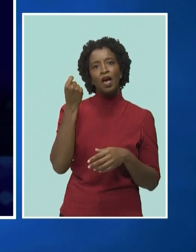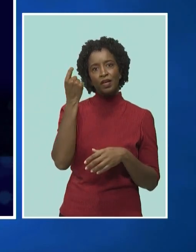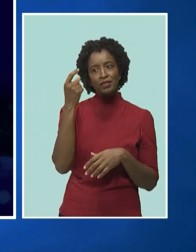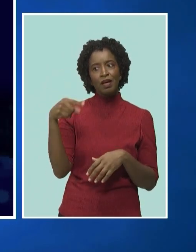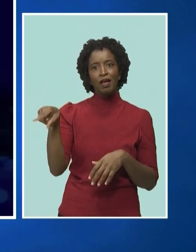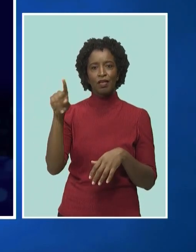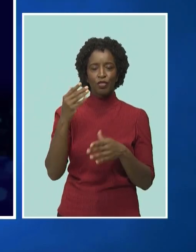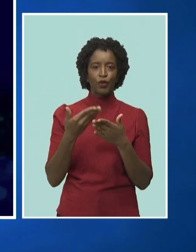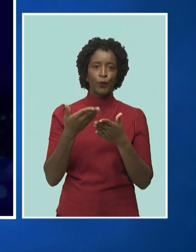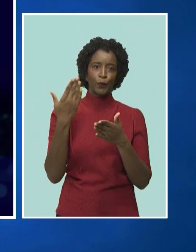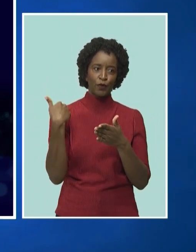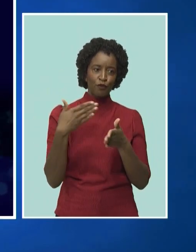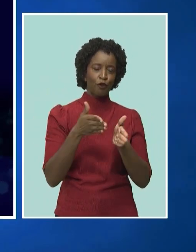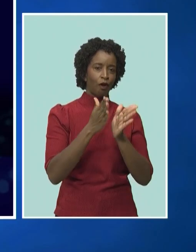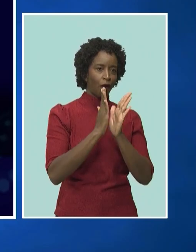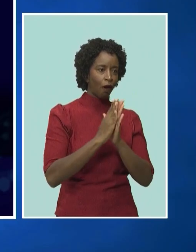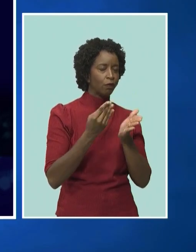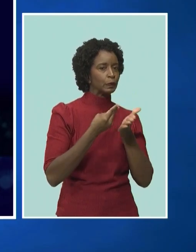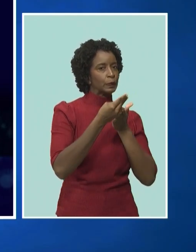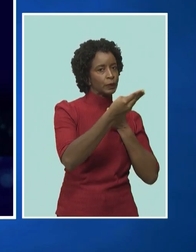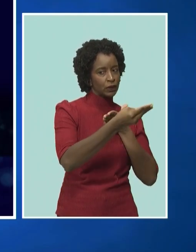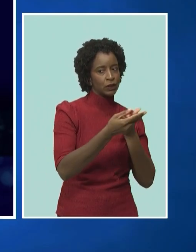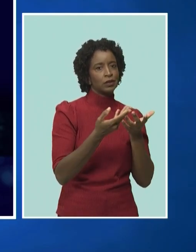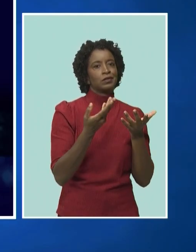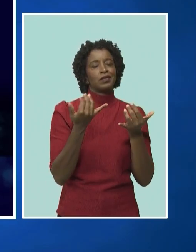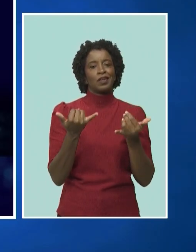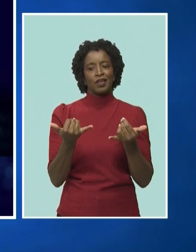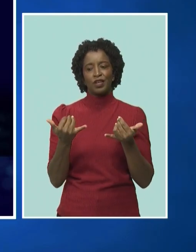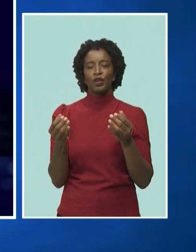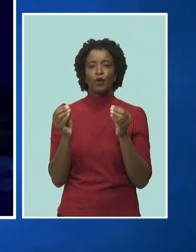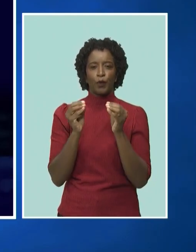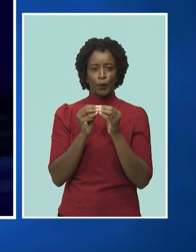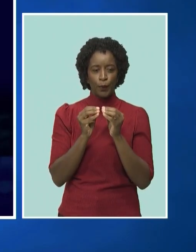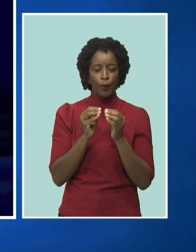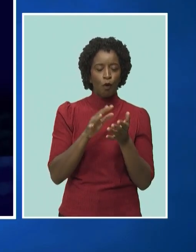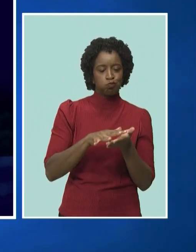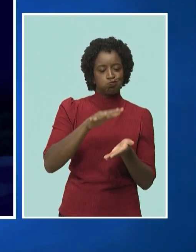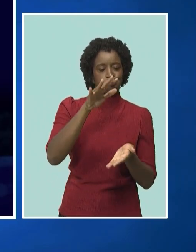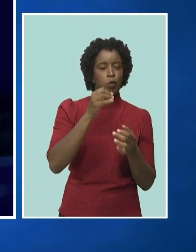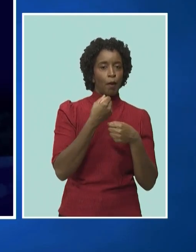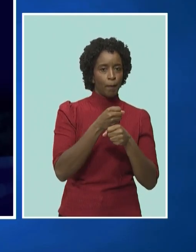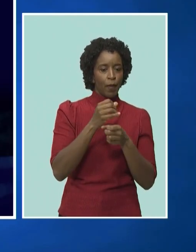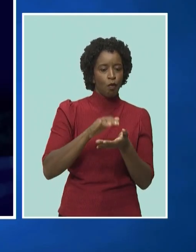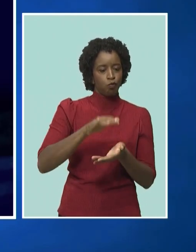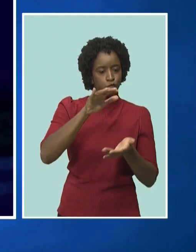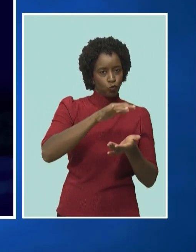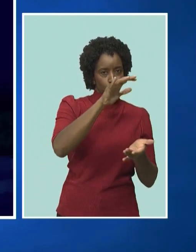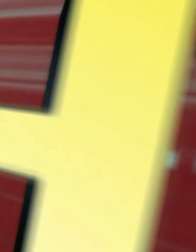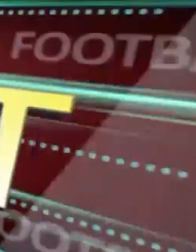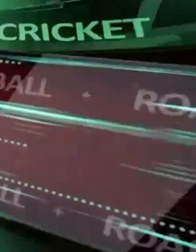have different types of wieners. So that's what we're doing. We're building back all the stock and we're filling back the trade as soon as they come off.